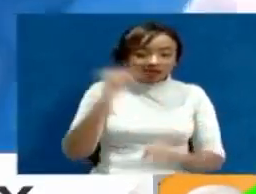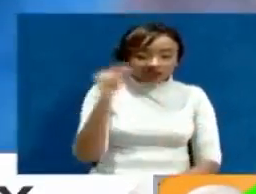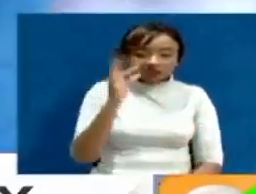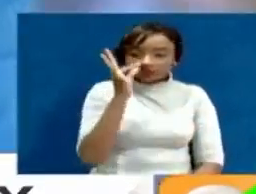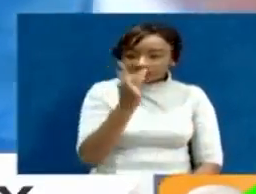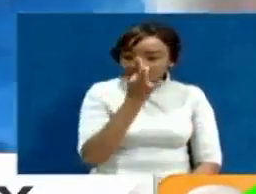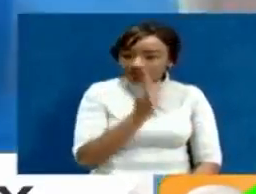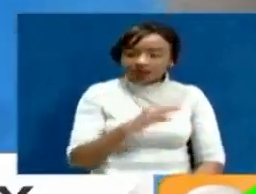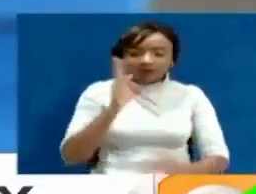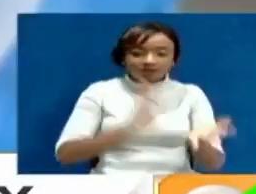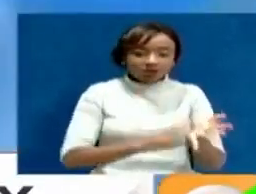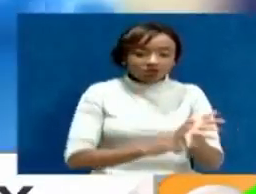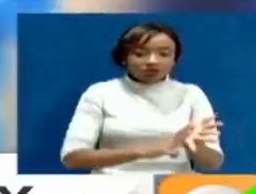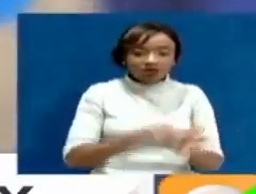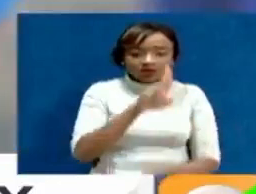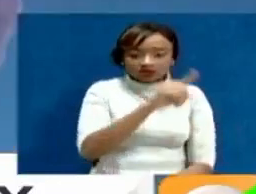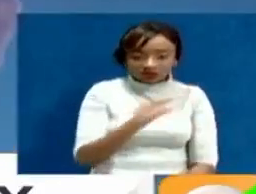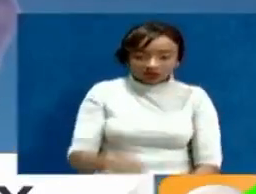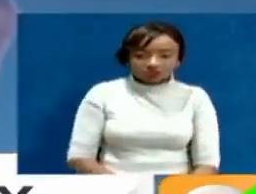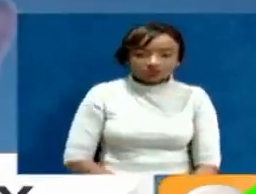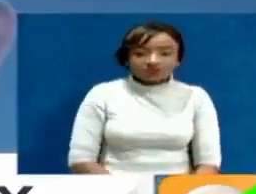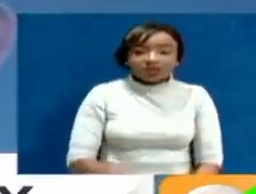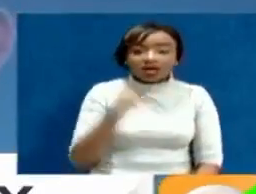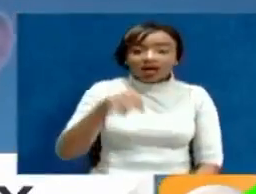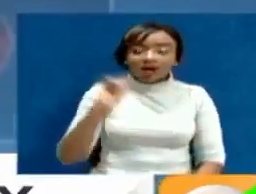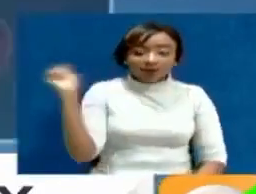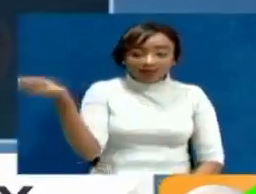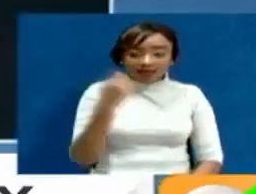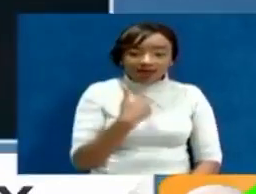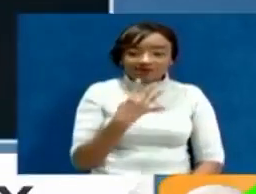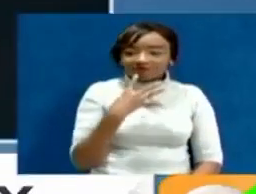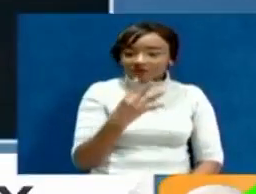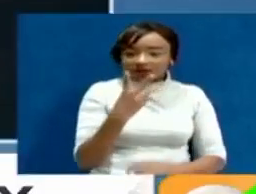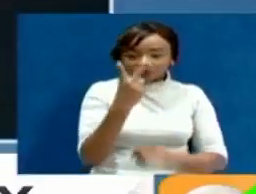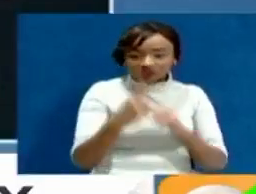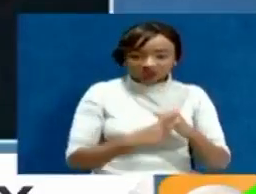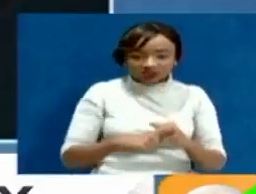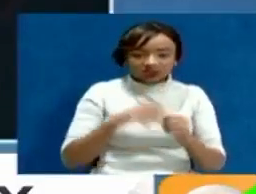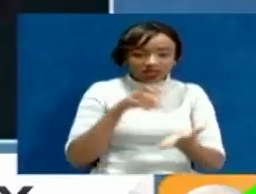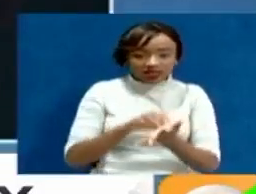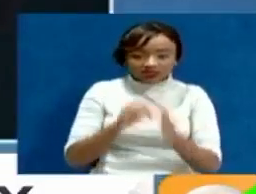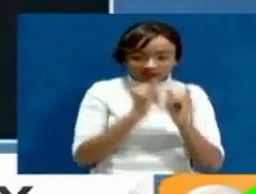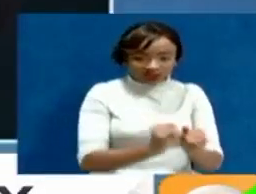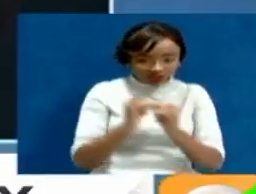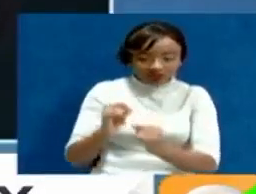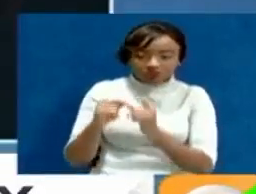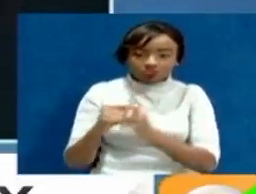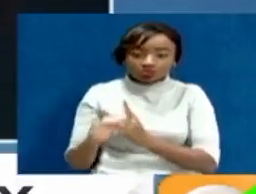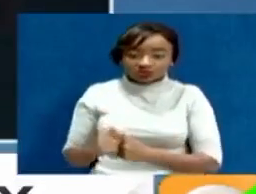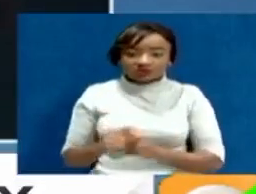Garissa, Migori, Nakuru, and Uasin Gishu. Kenya recorded 426 new positive cases from